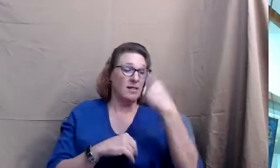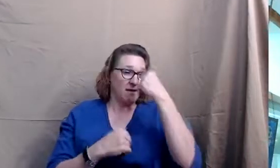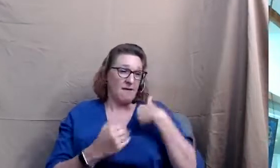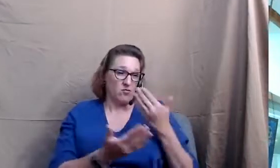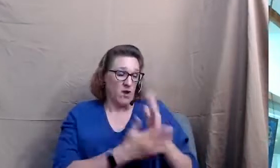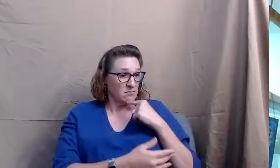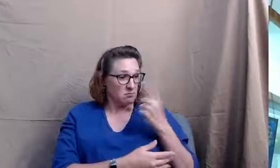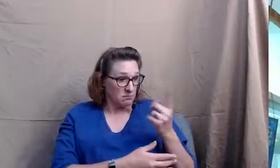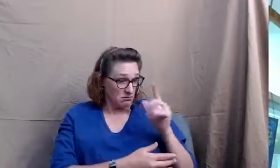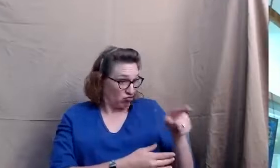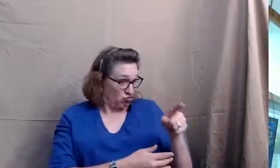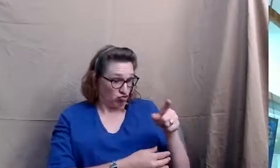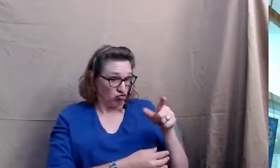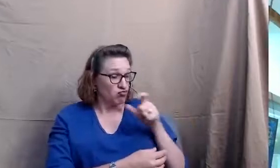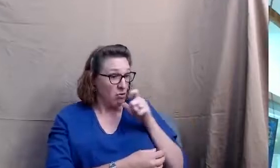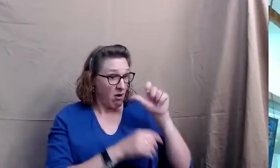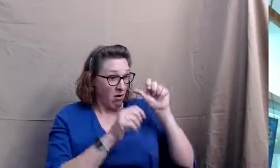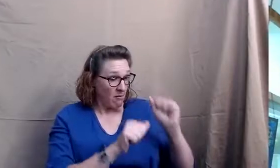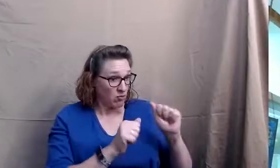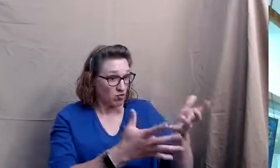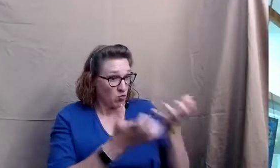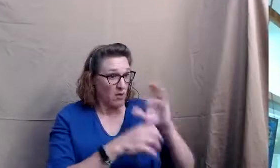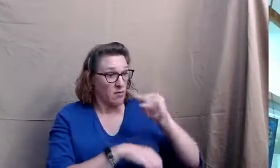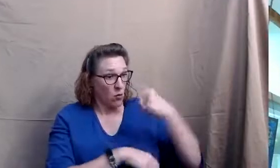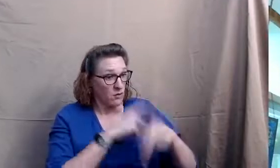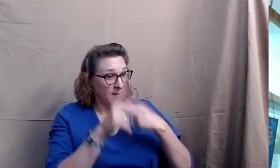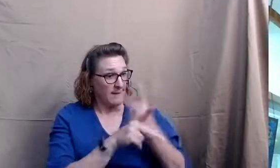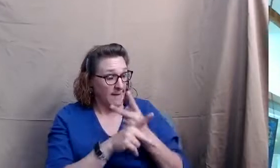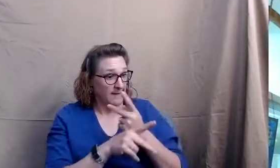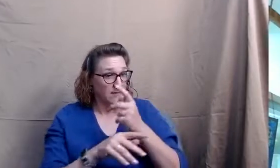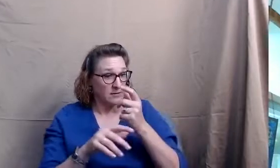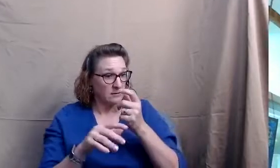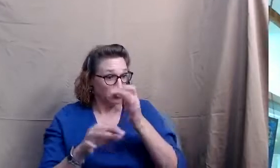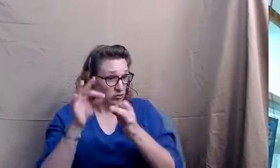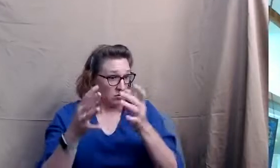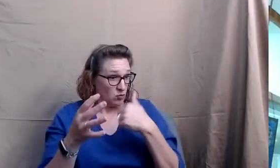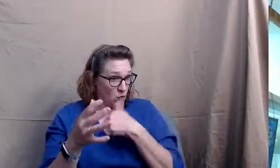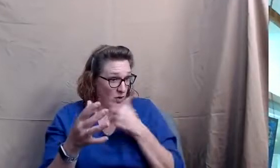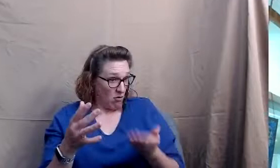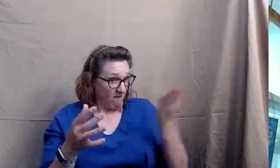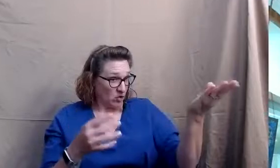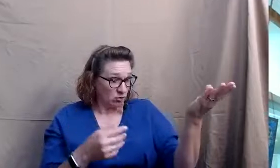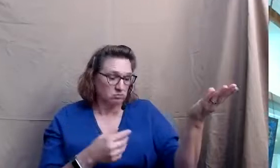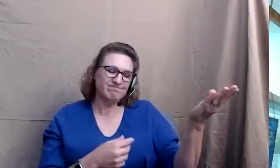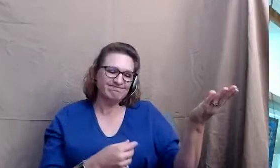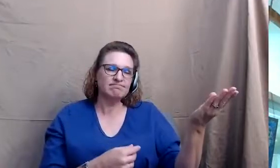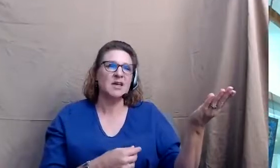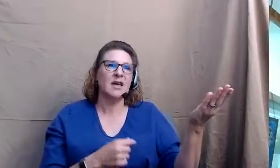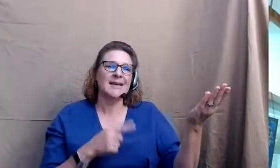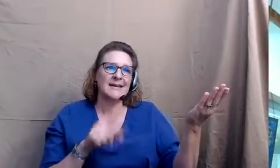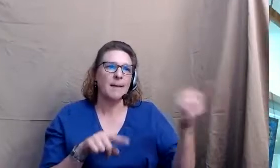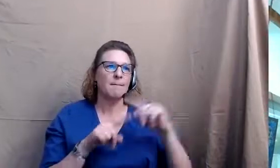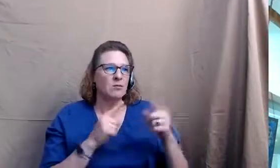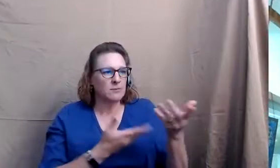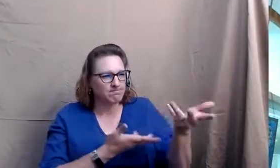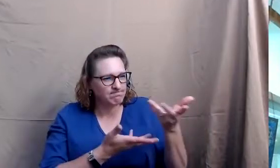to somebody, you don't get to want the only form of justice that we currently offer you. But I think when you talk to somebody about what